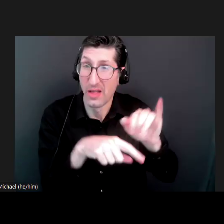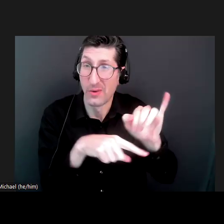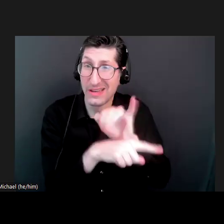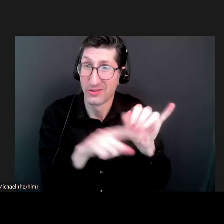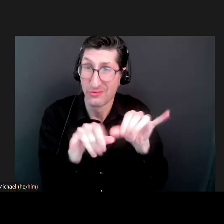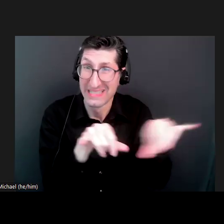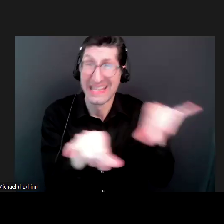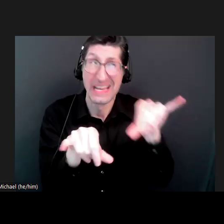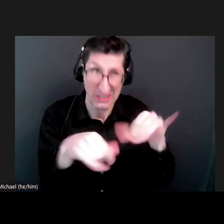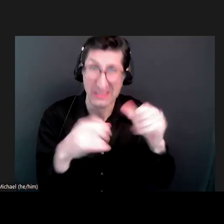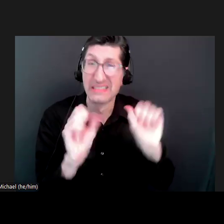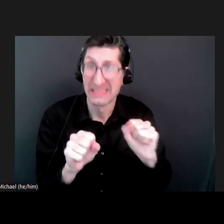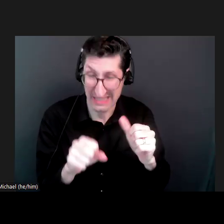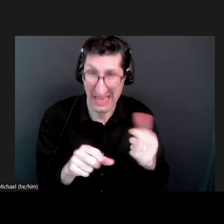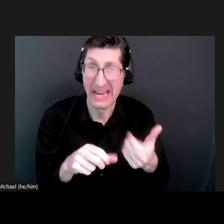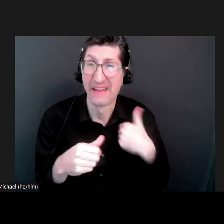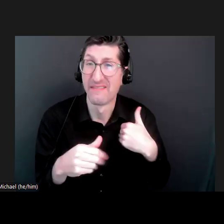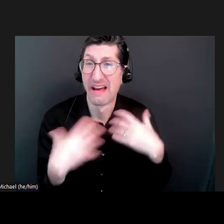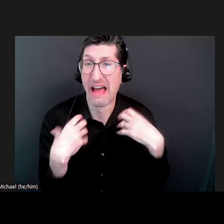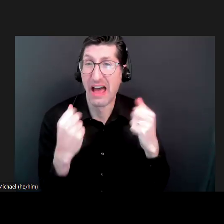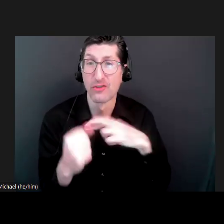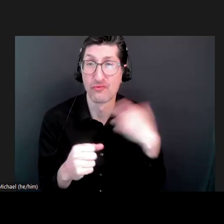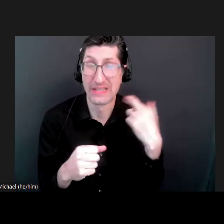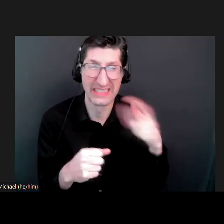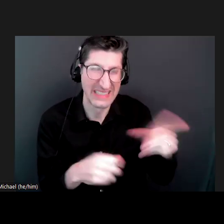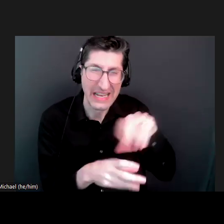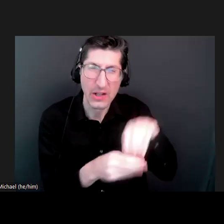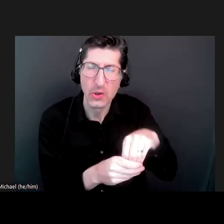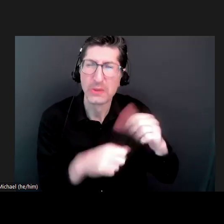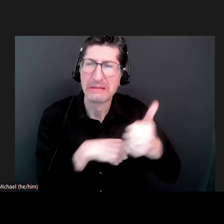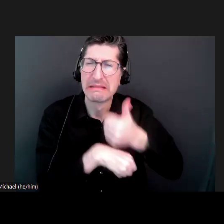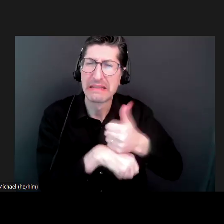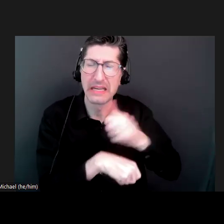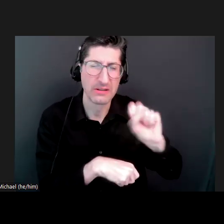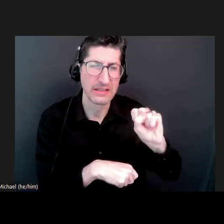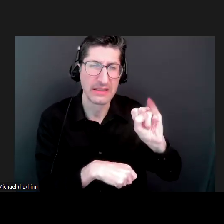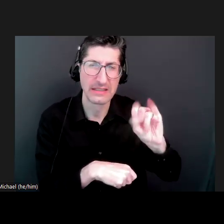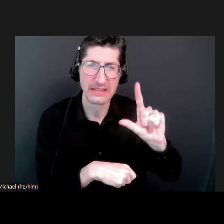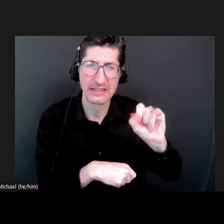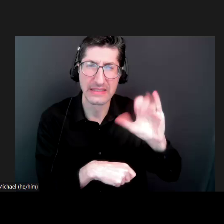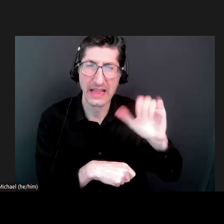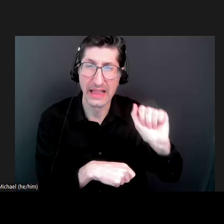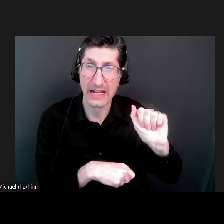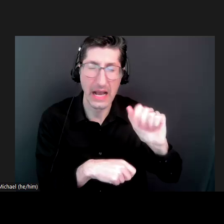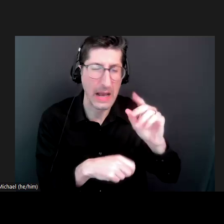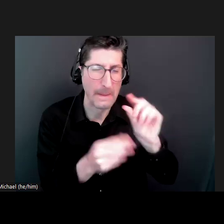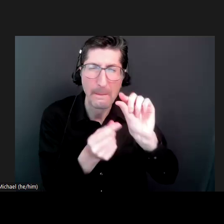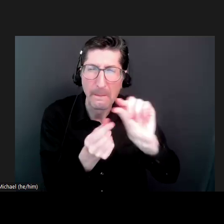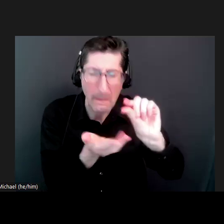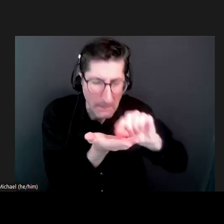Dust from the operations contain dangerous silica particles that, if inhaled, can lead to serious